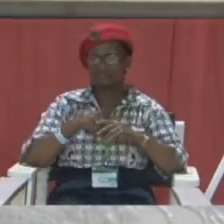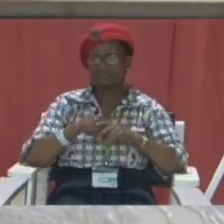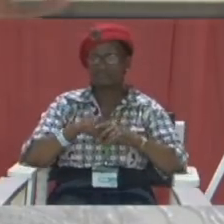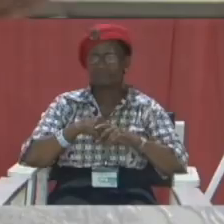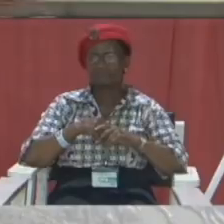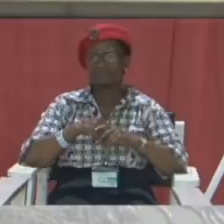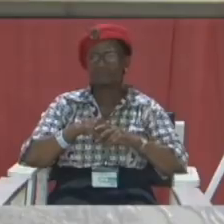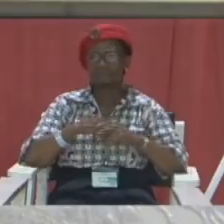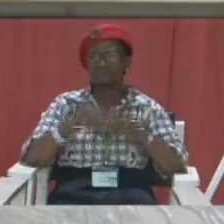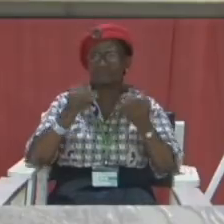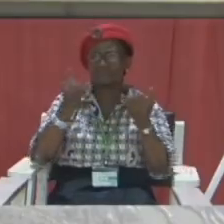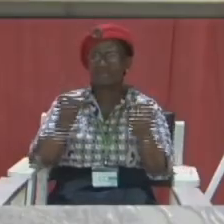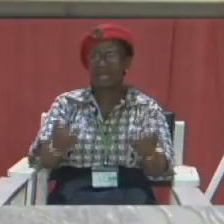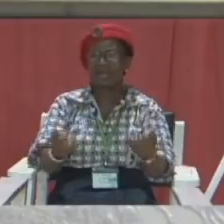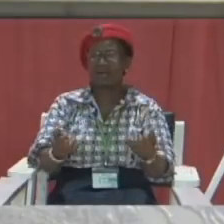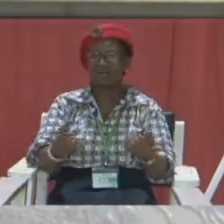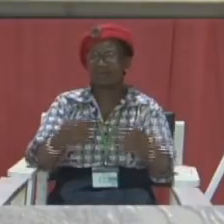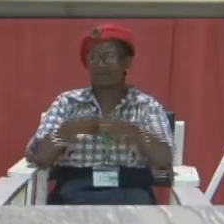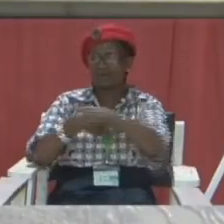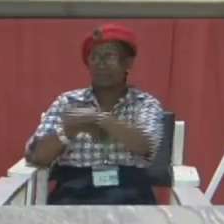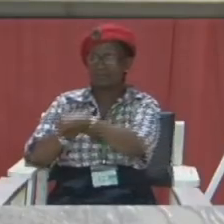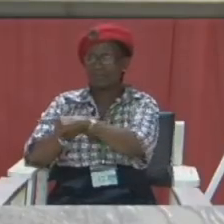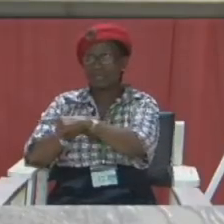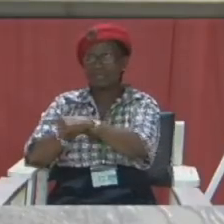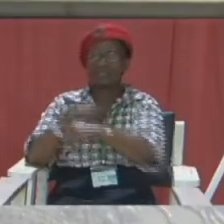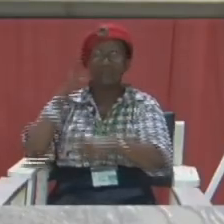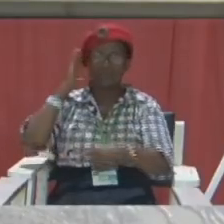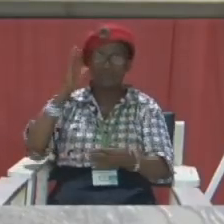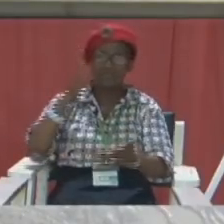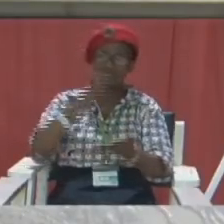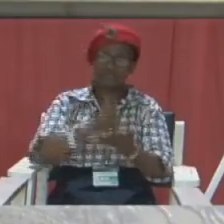Now I'm going to stop there. Ma dekun duro ni.